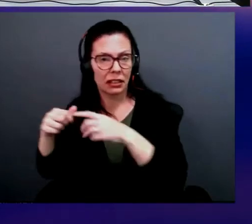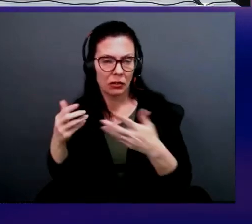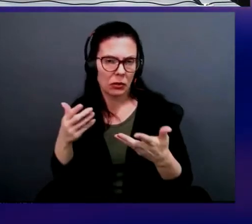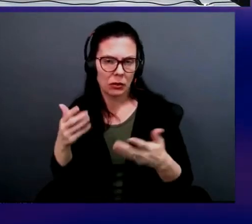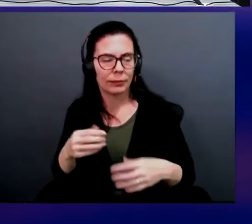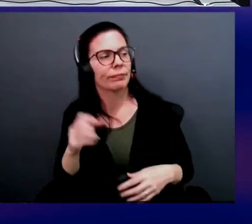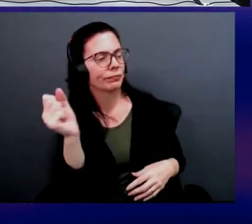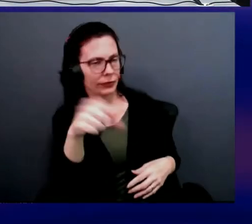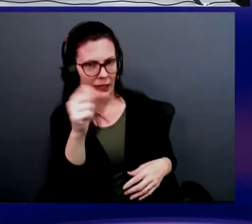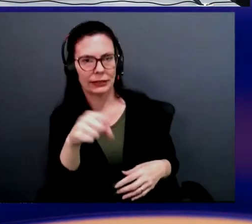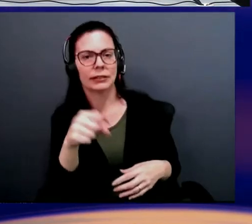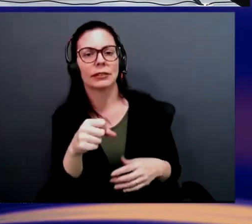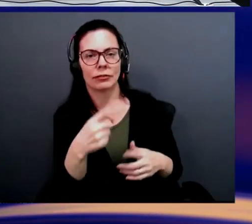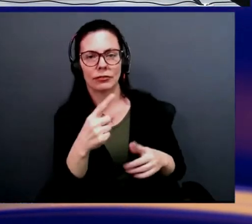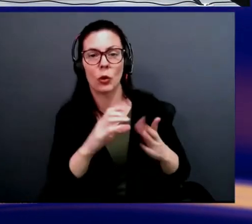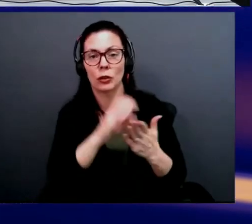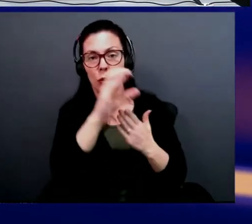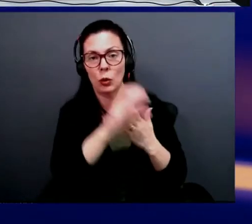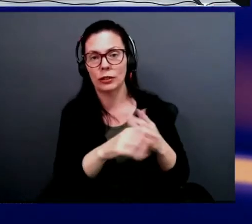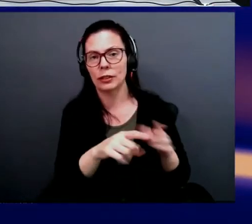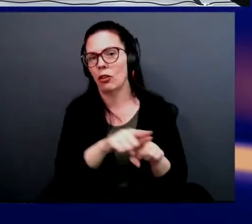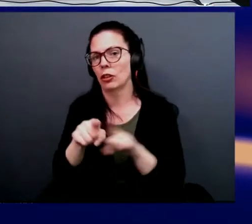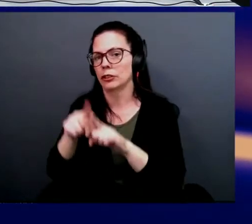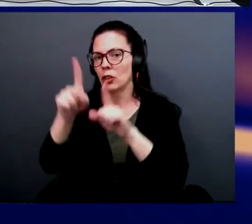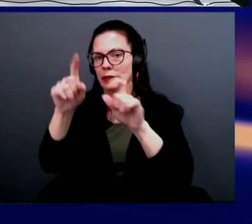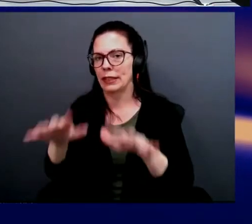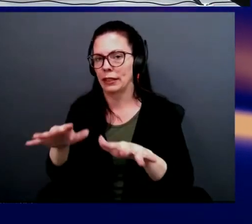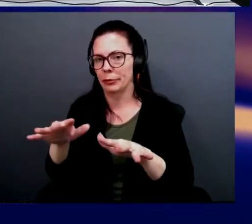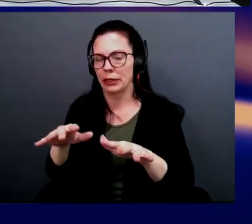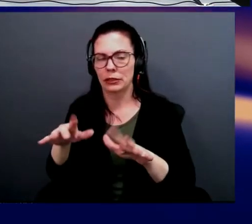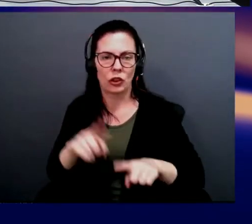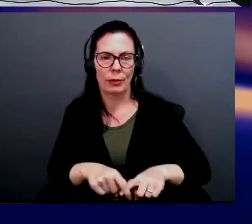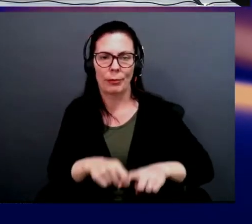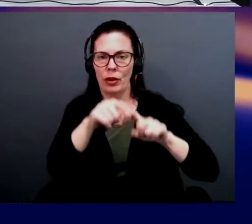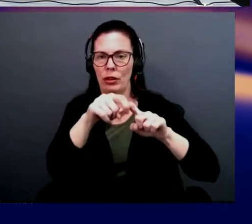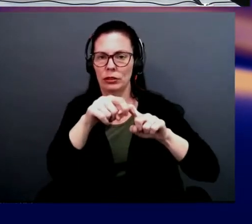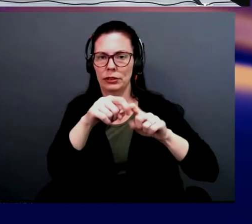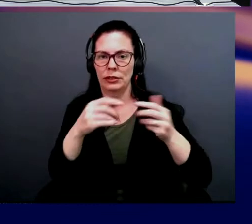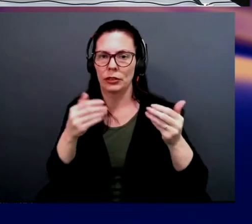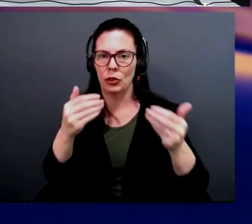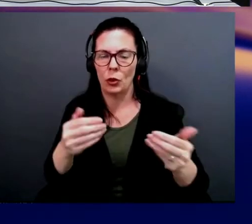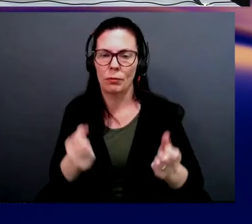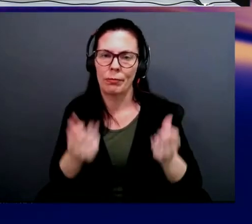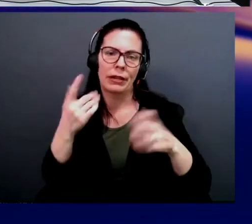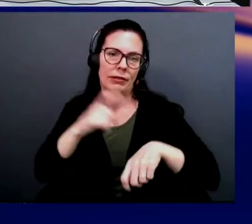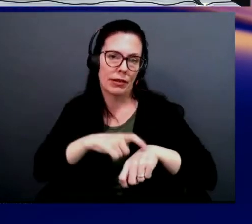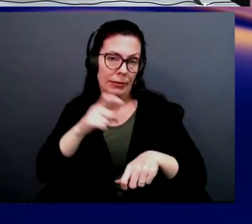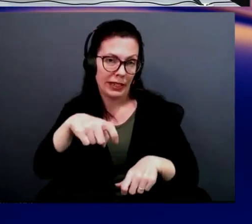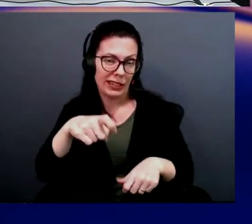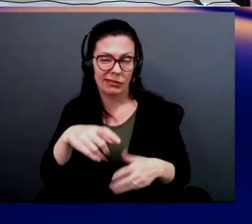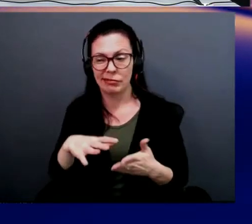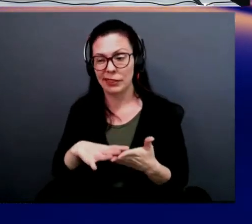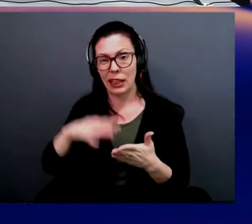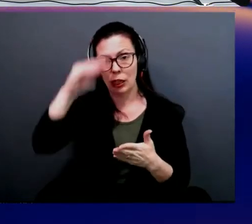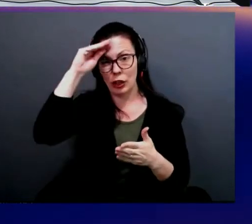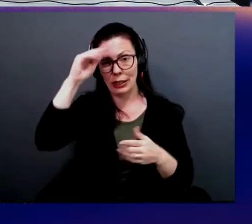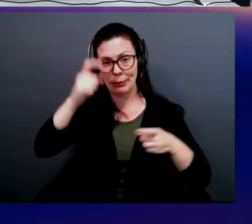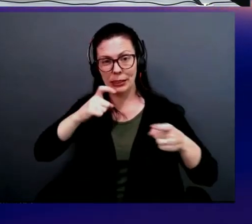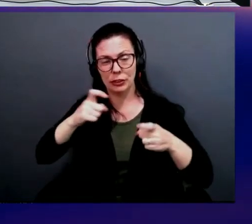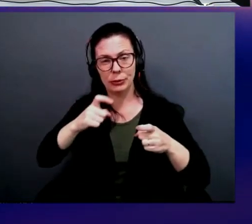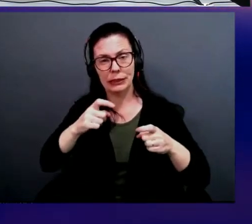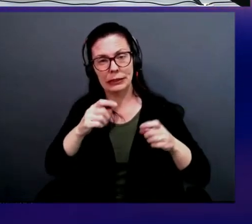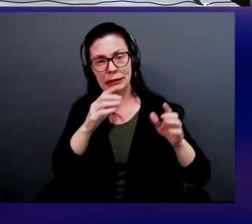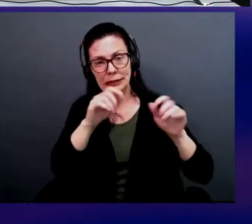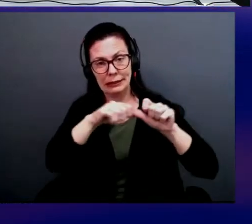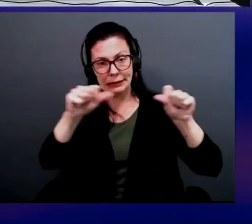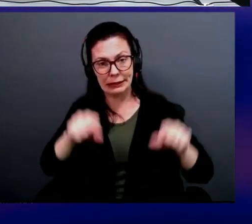in the assessment itself, you can pause and resume as many times as you want to. The learning management system of SkillBuilder tracks that, so